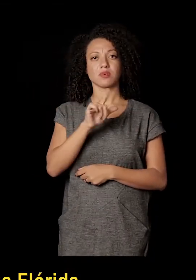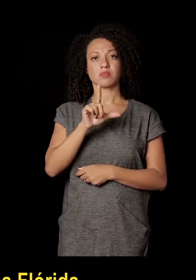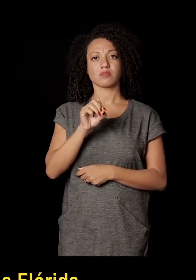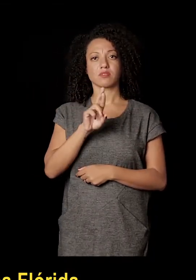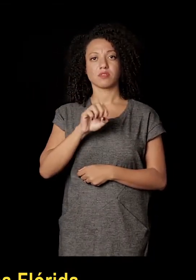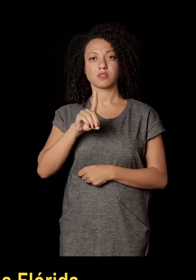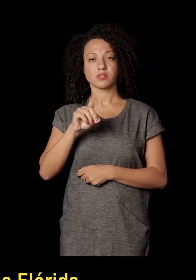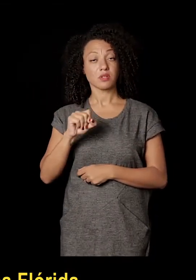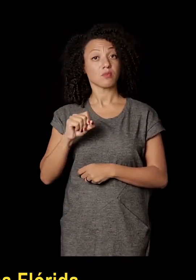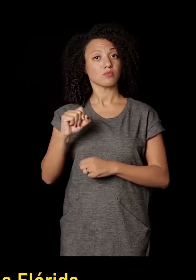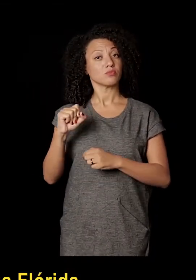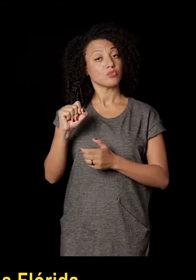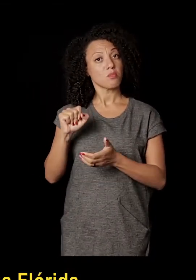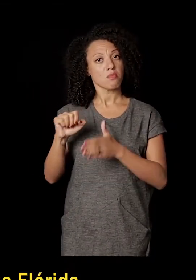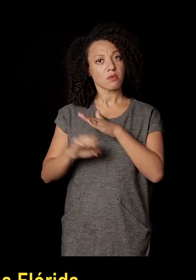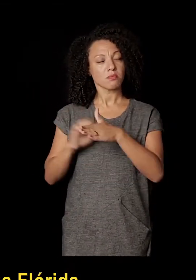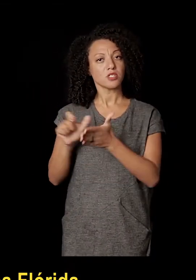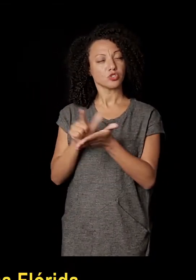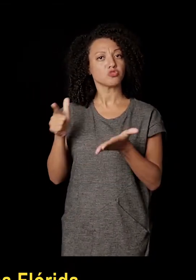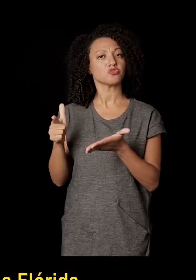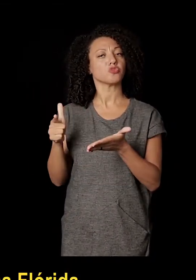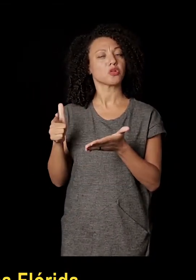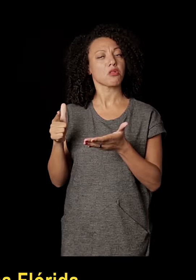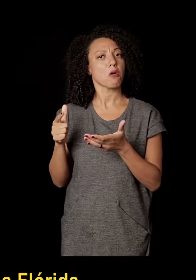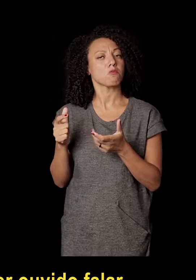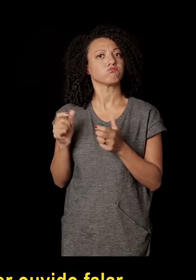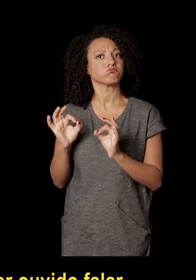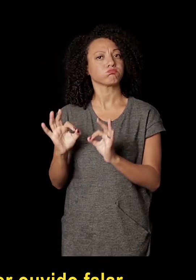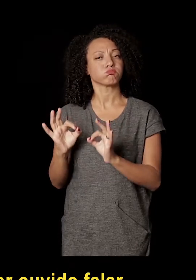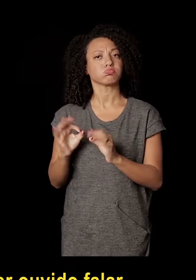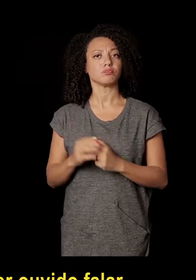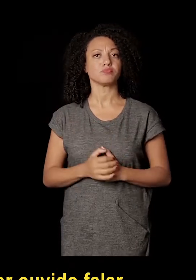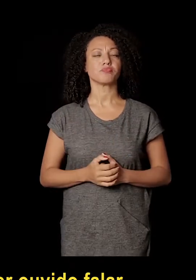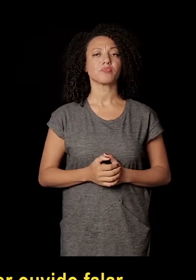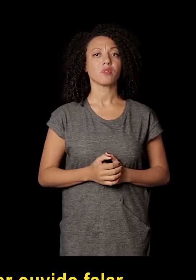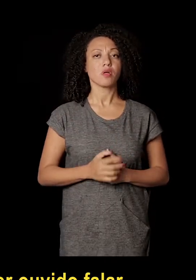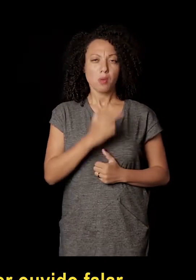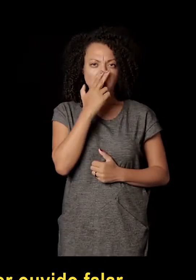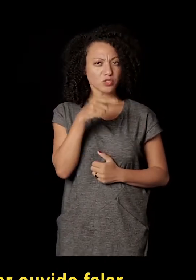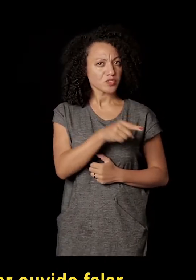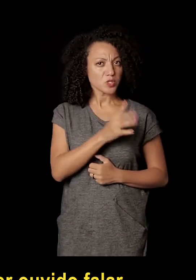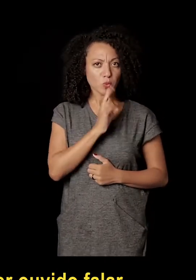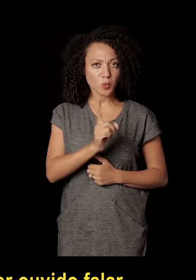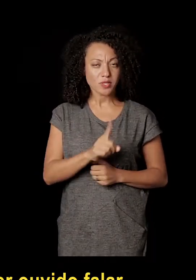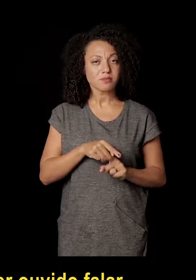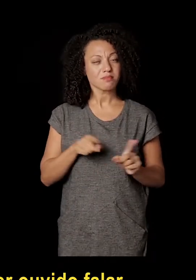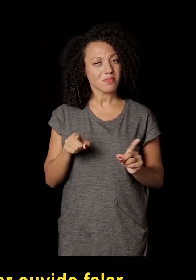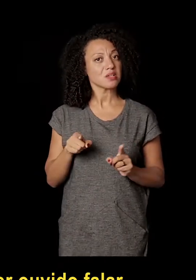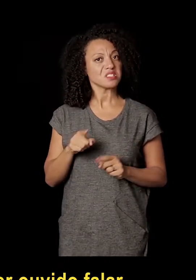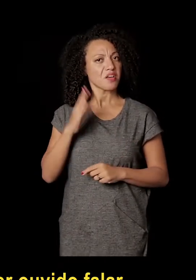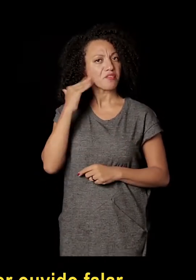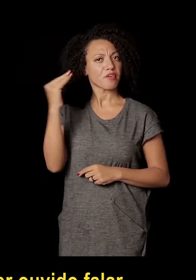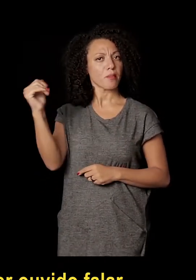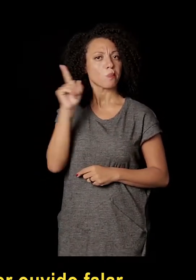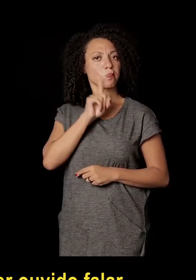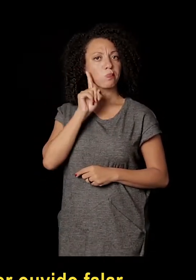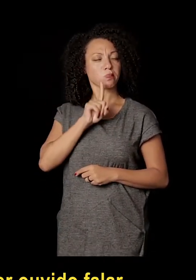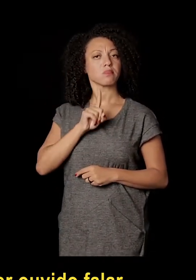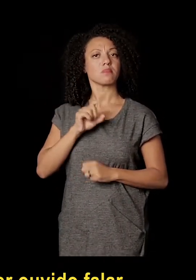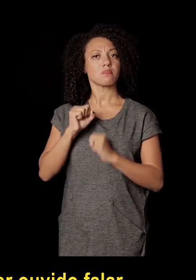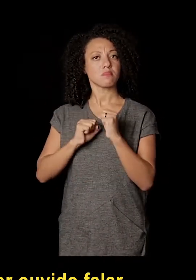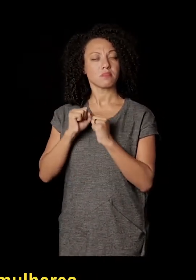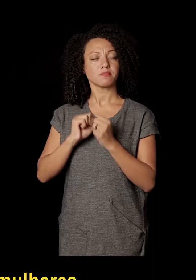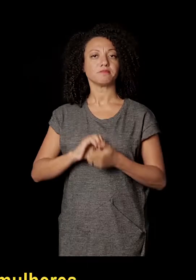Florida for a very enterprising paper that I don't think you've heard of, but it's a very well-known paper in the